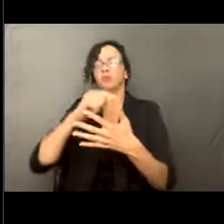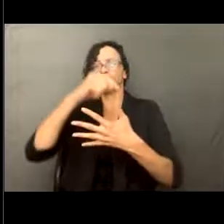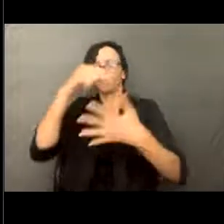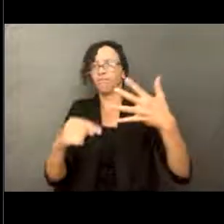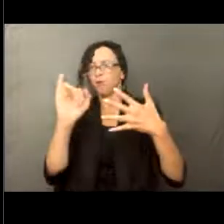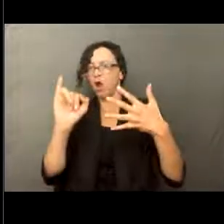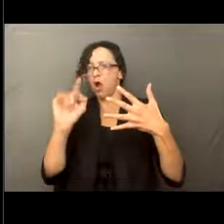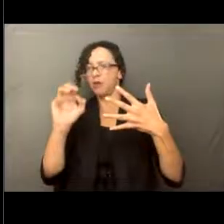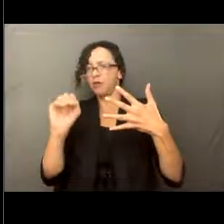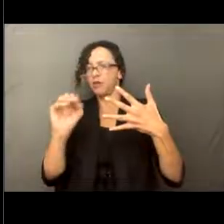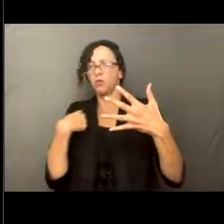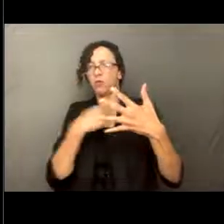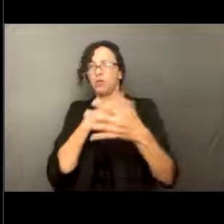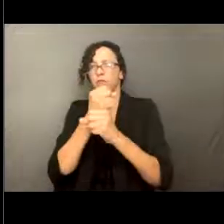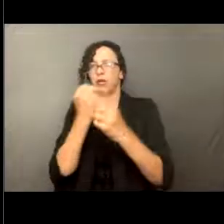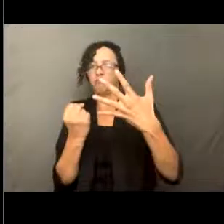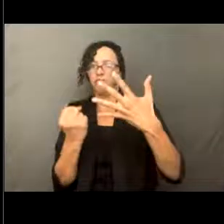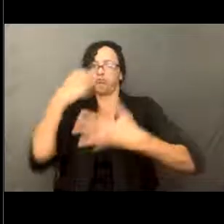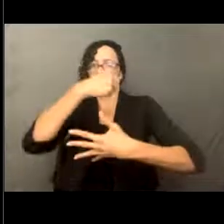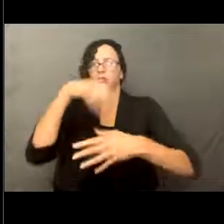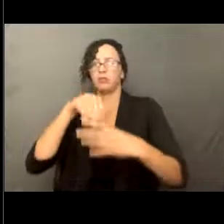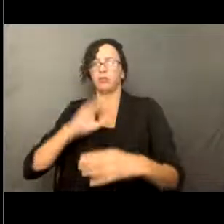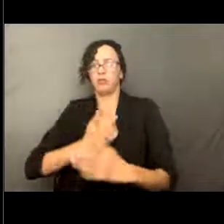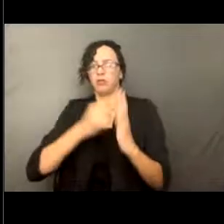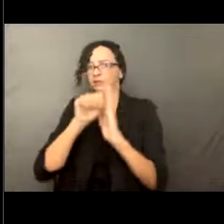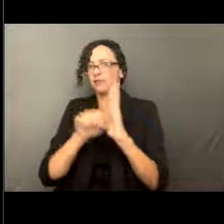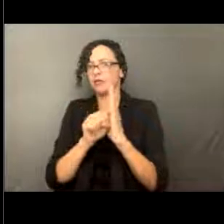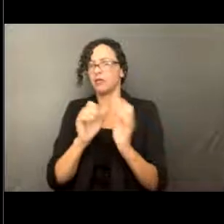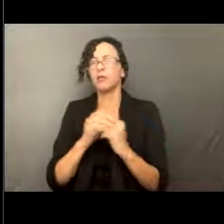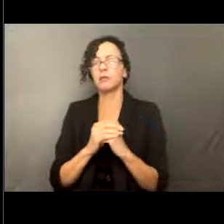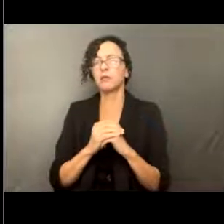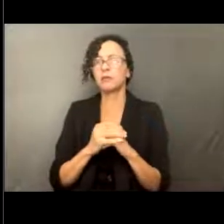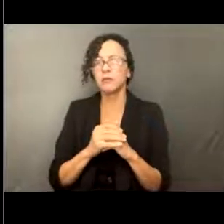that we've prioritized in our state, and that we hold very